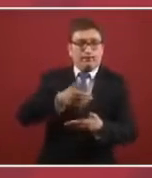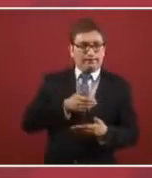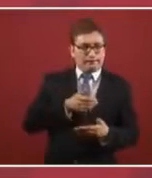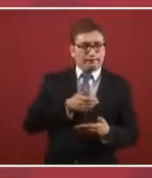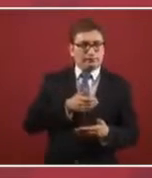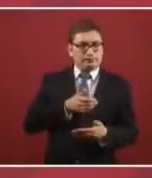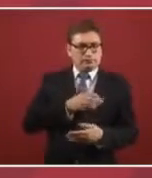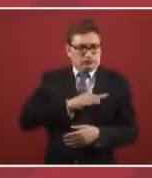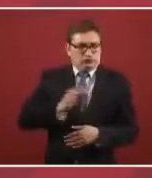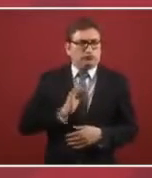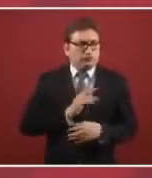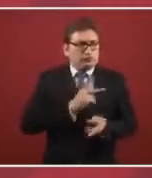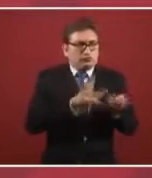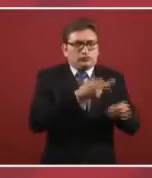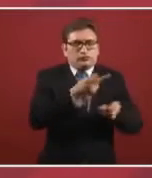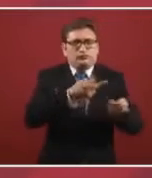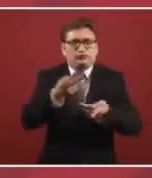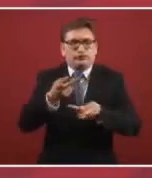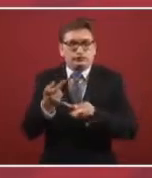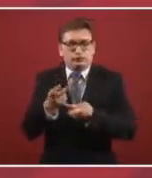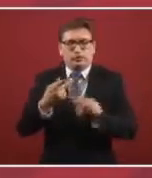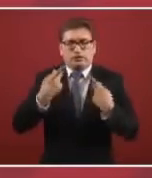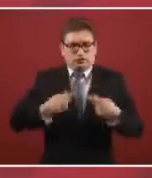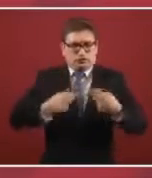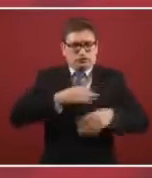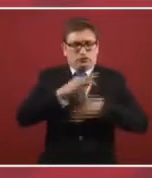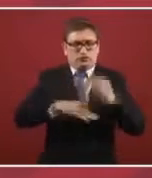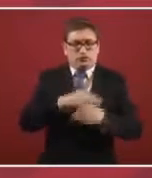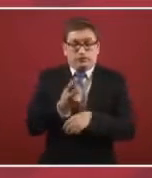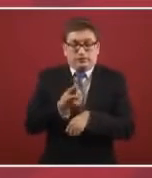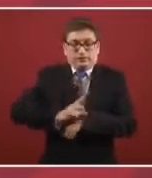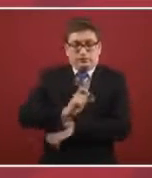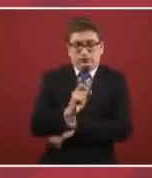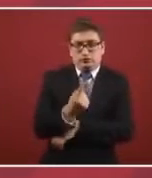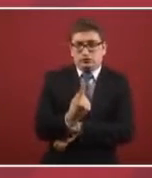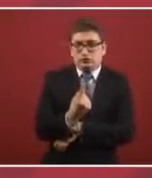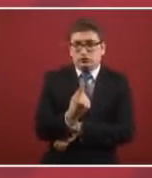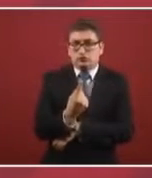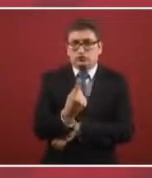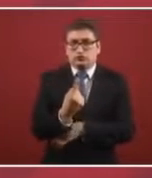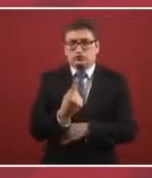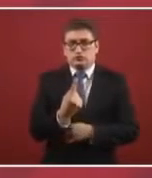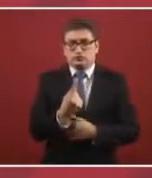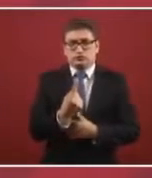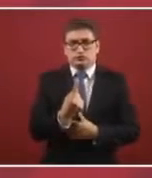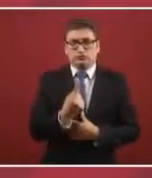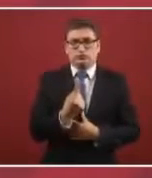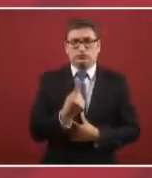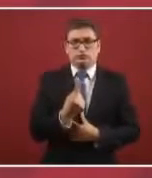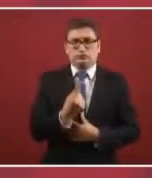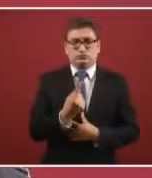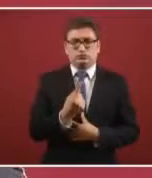que se le pregunte Ask them a ahead. la gente en Ask el the people 21. on the 21st.